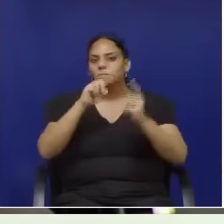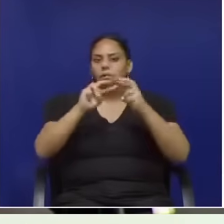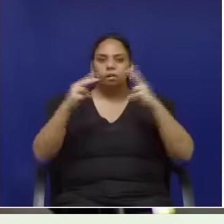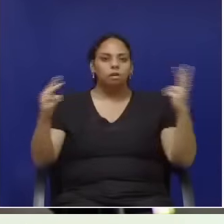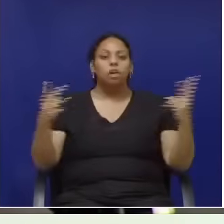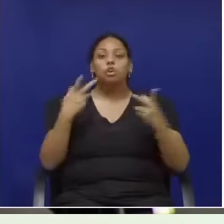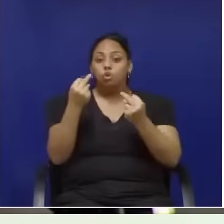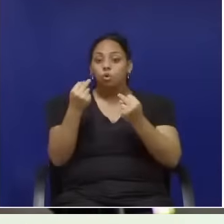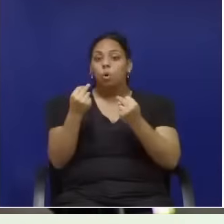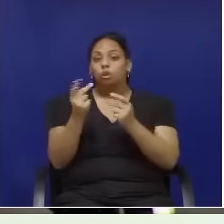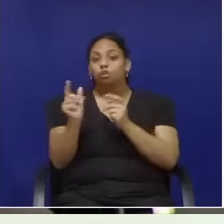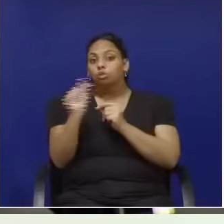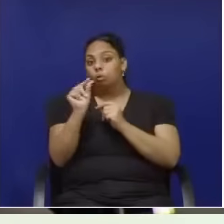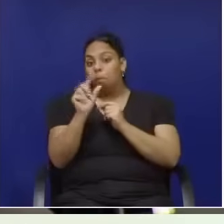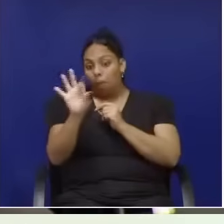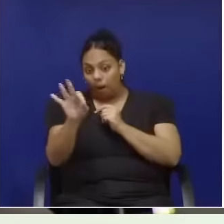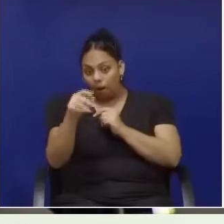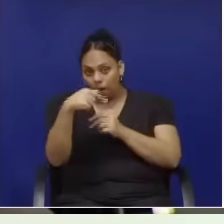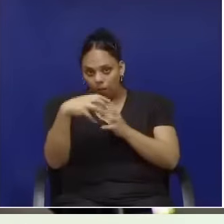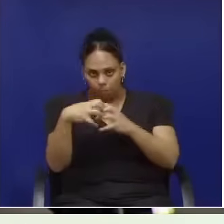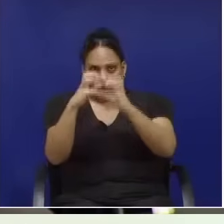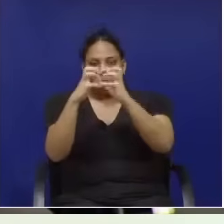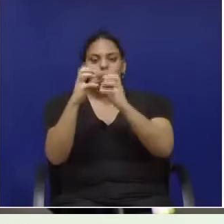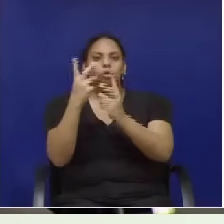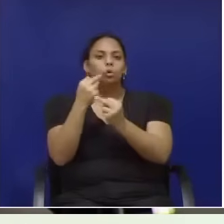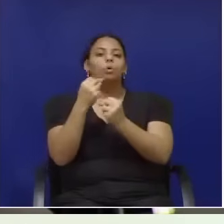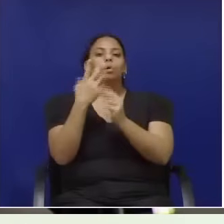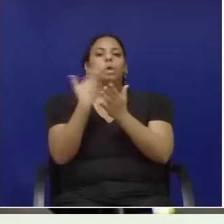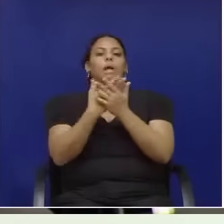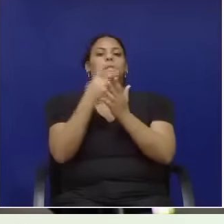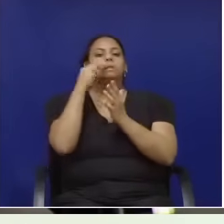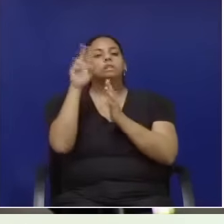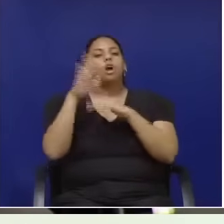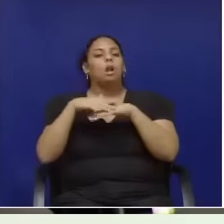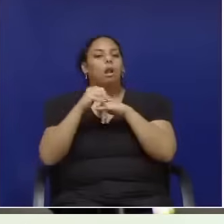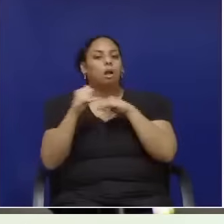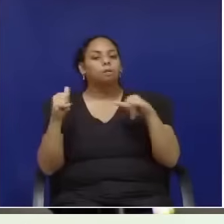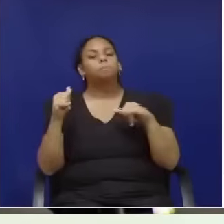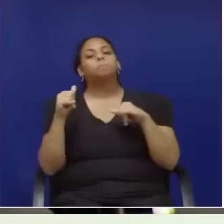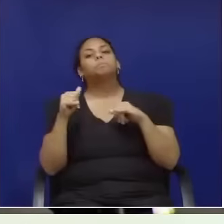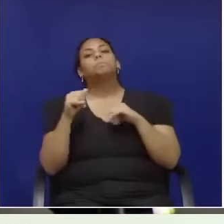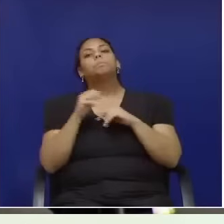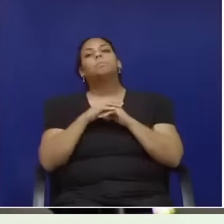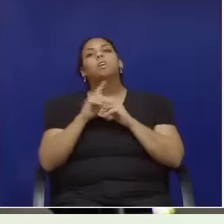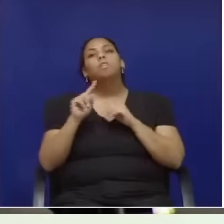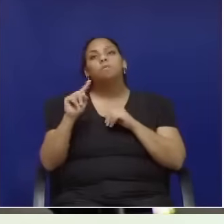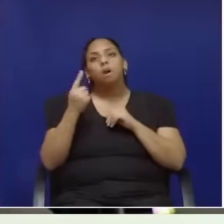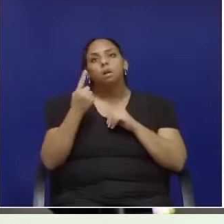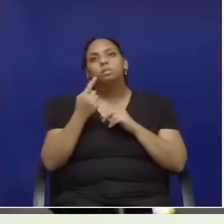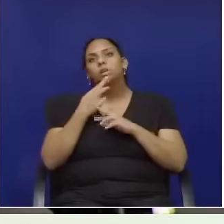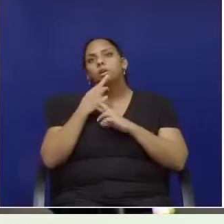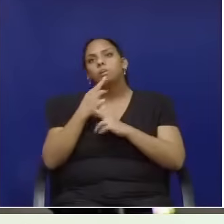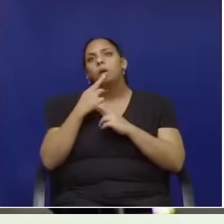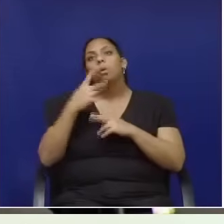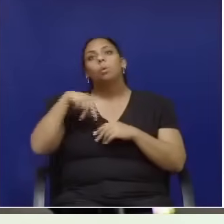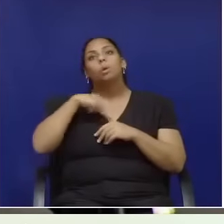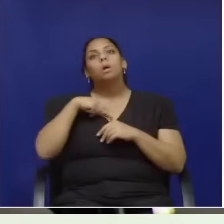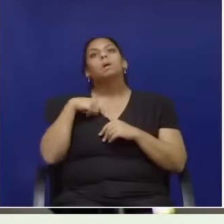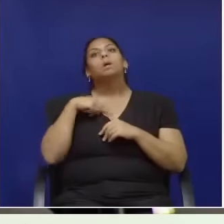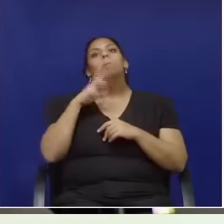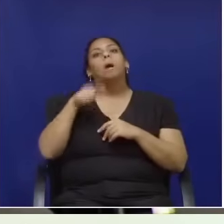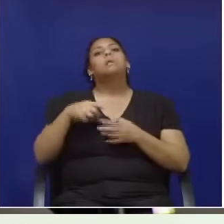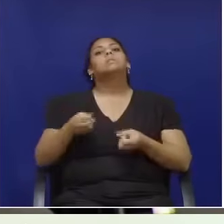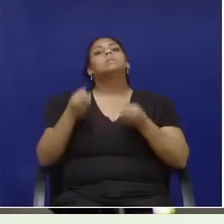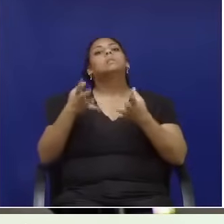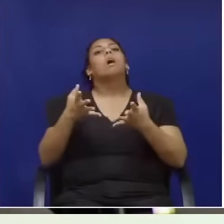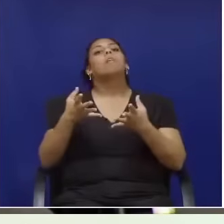are launching on Monday, as I mentioned. Chair, I think, as I said in the first part of the reply, we have to serve South Africans where they